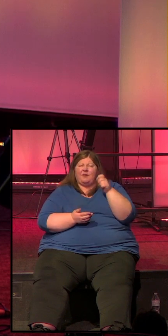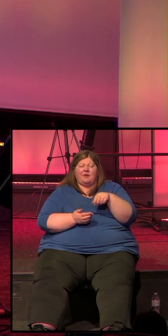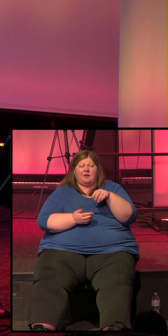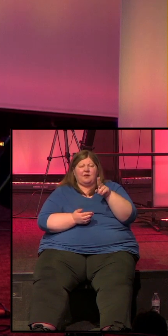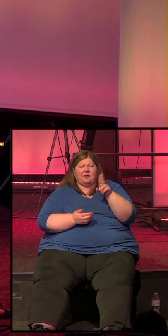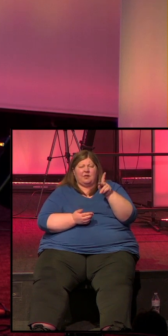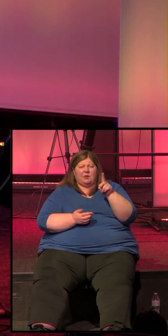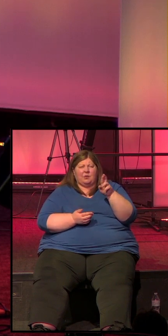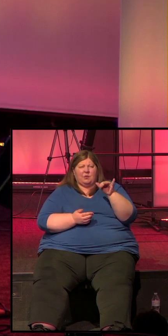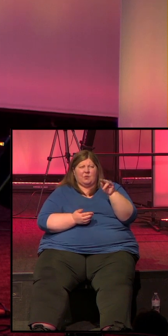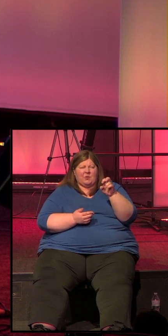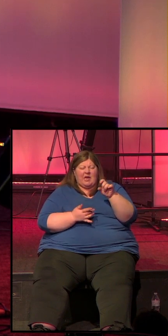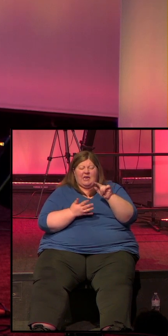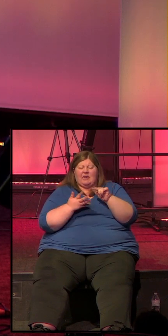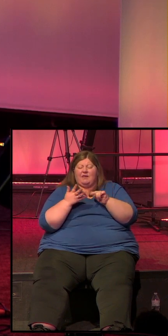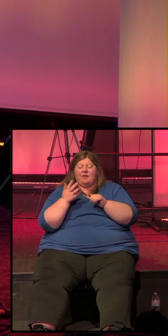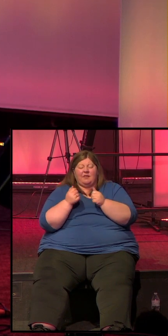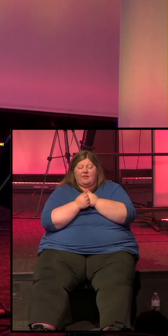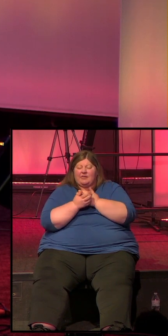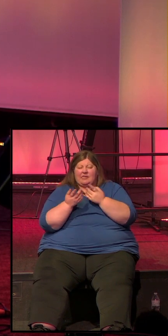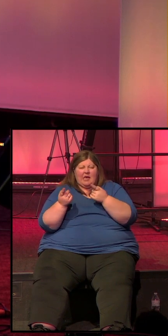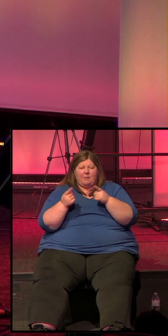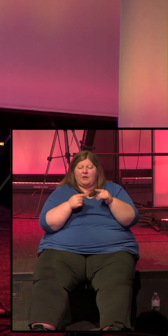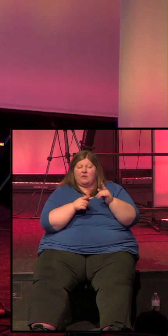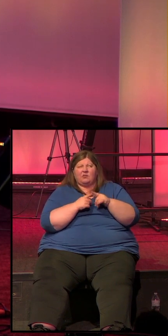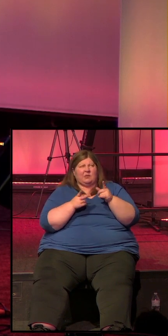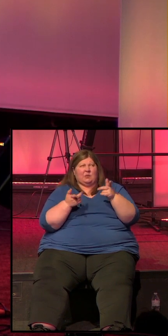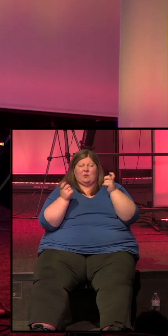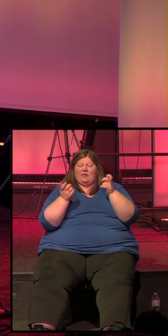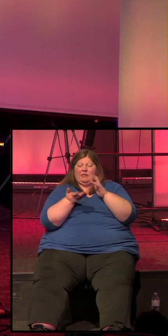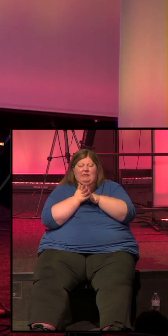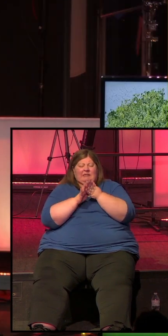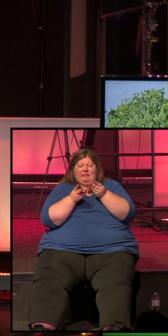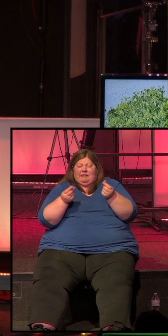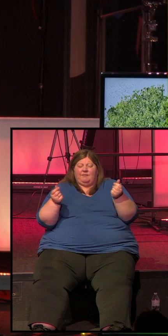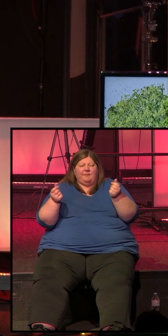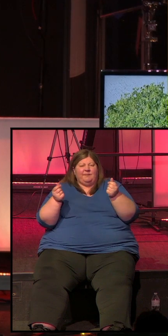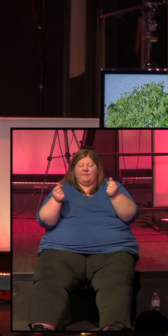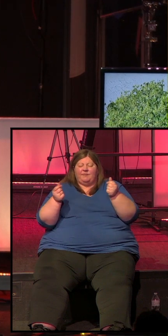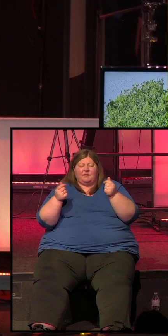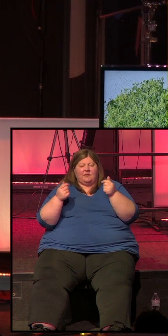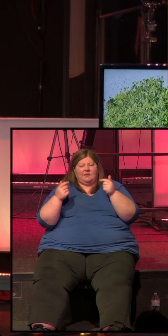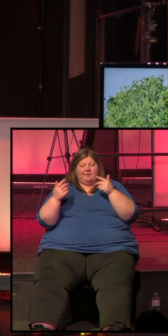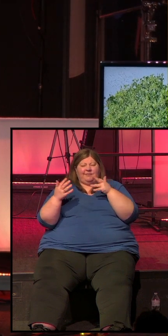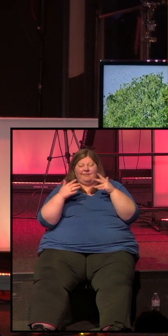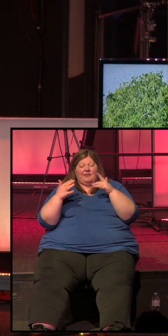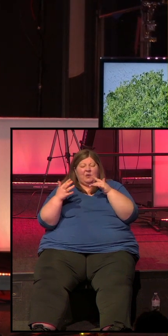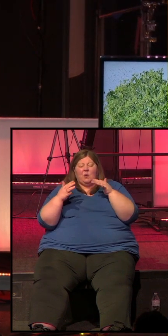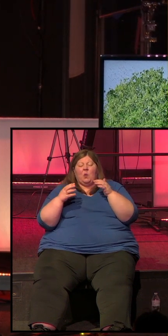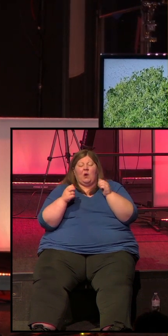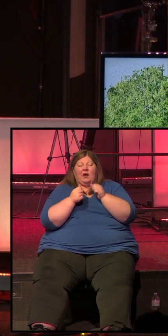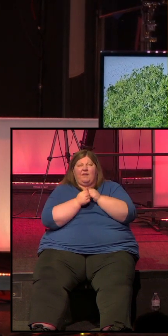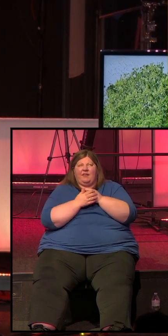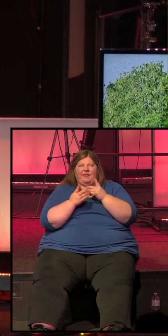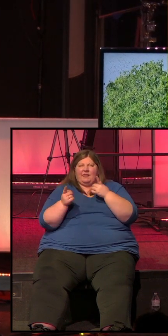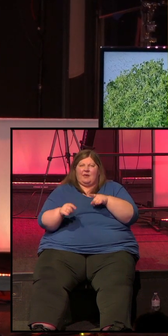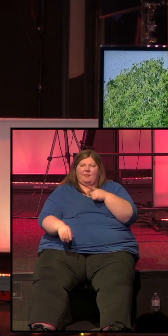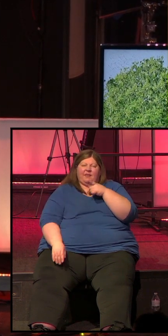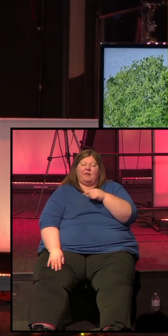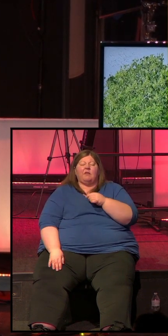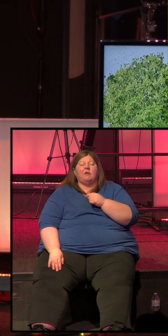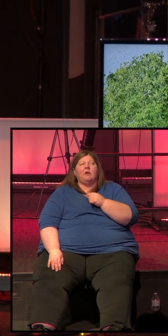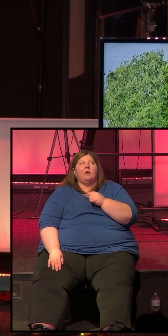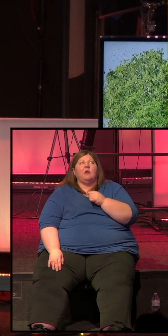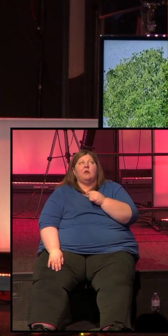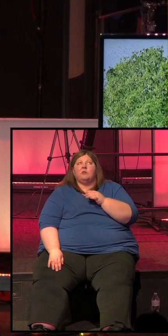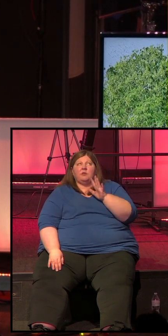and all that's happening. Just pray for just a quick resolve to the tension and the fighting and the war that's happening. And God,